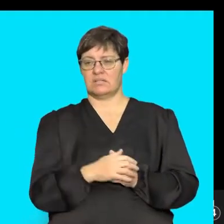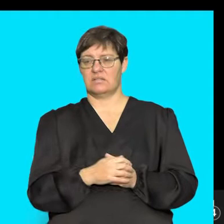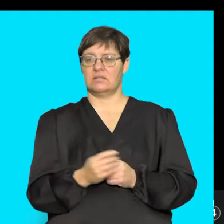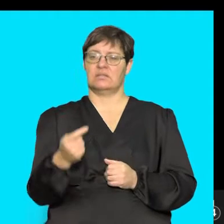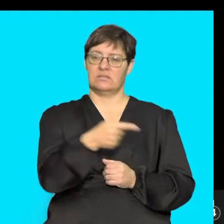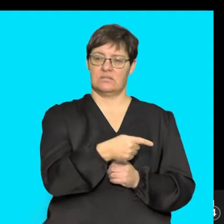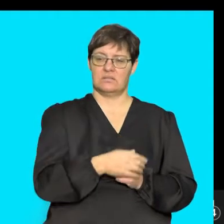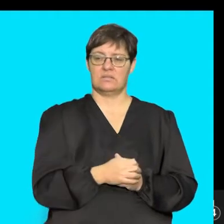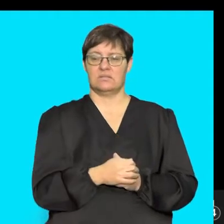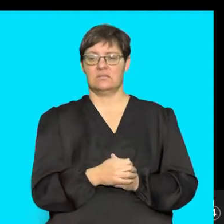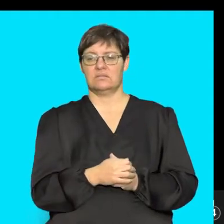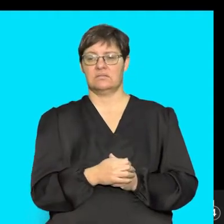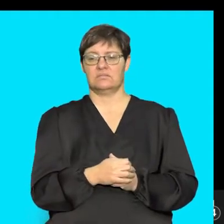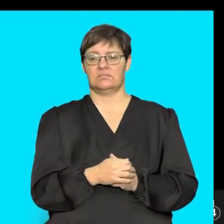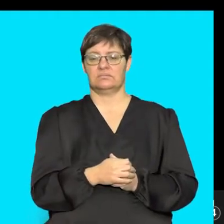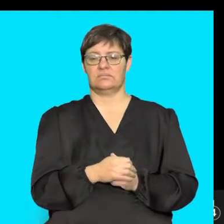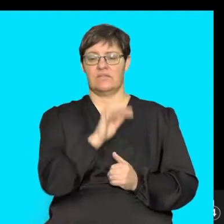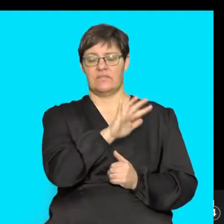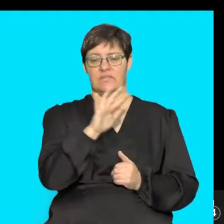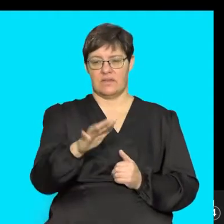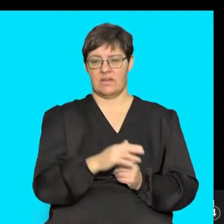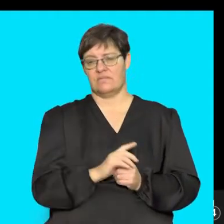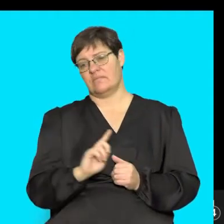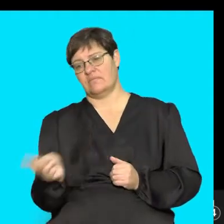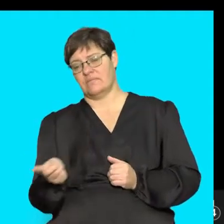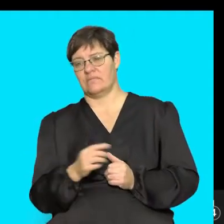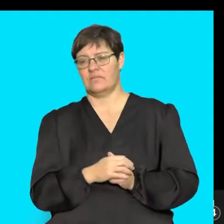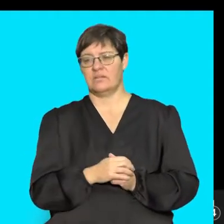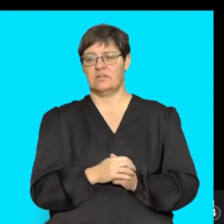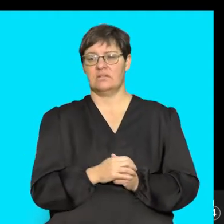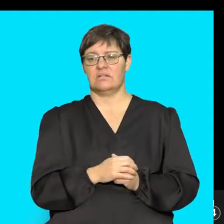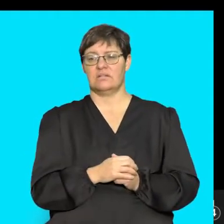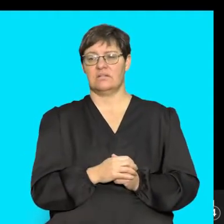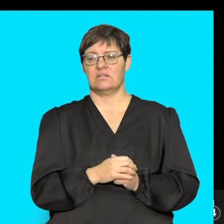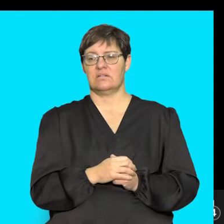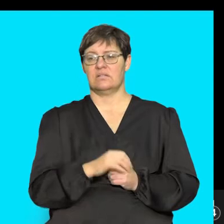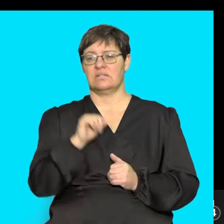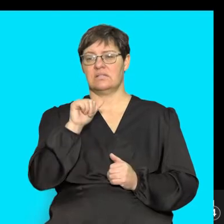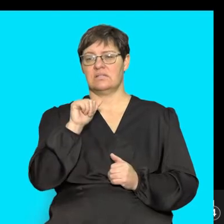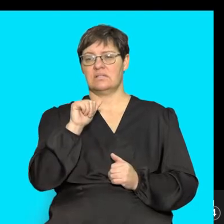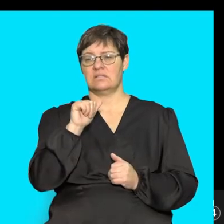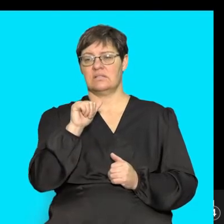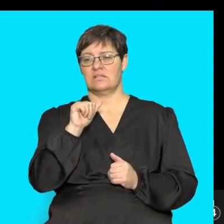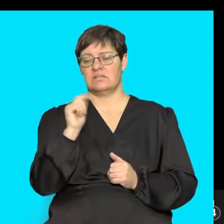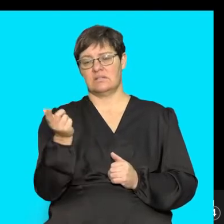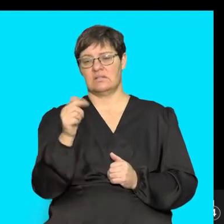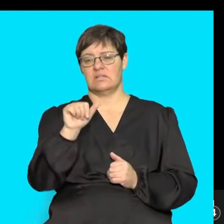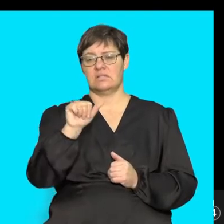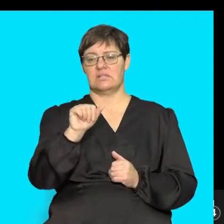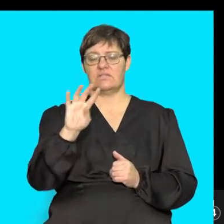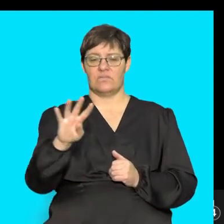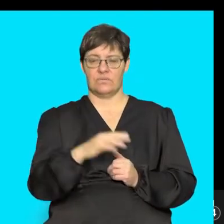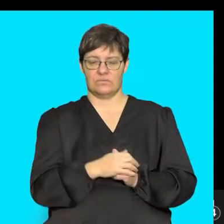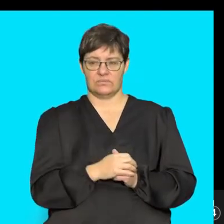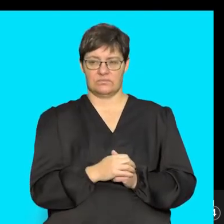48 equal. Then I move this side. 55. Are we together? Equal. Then move